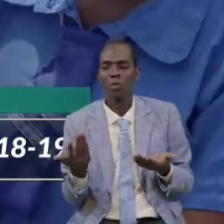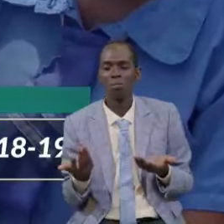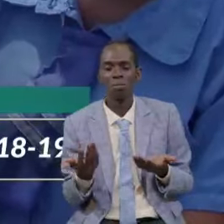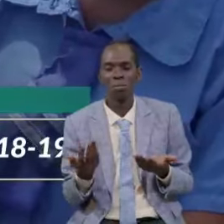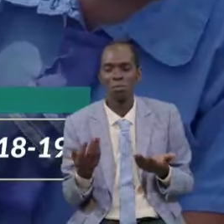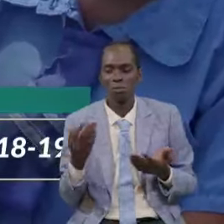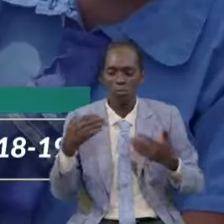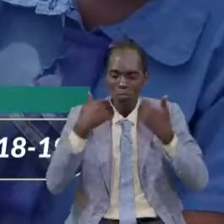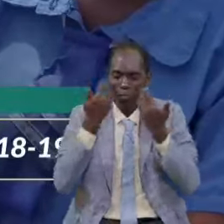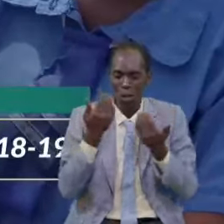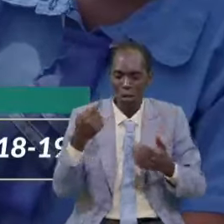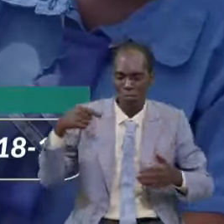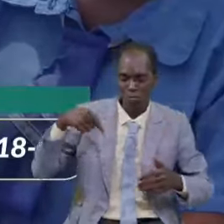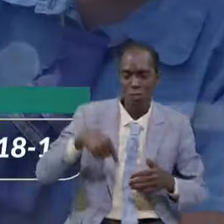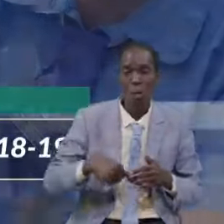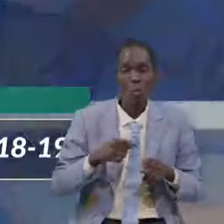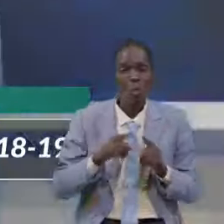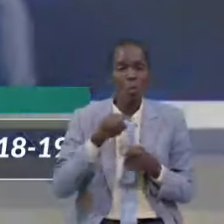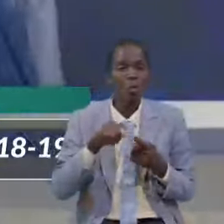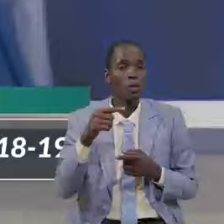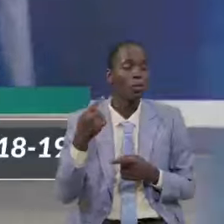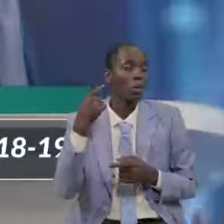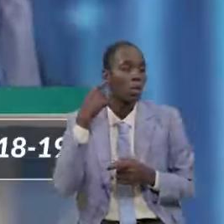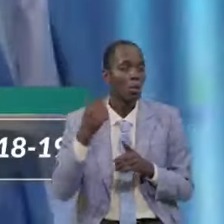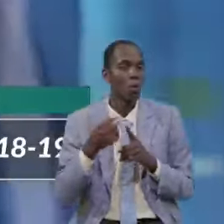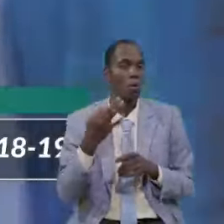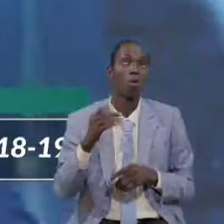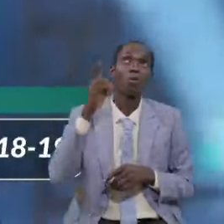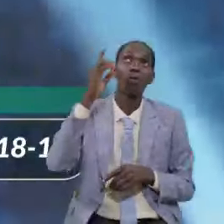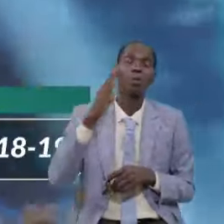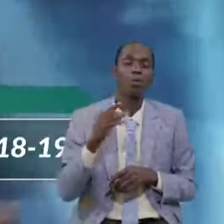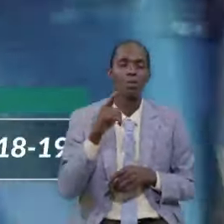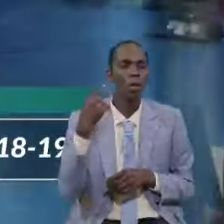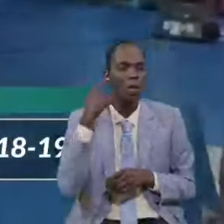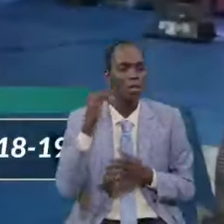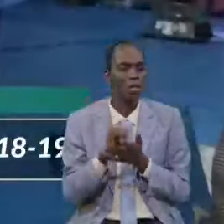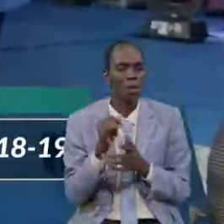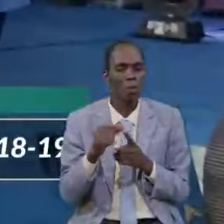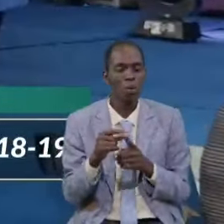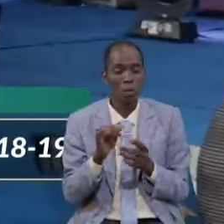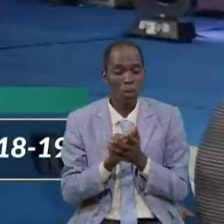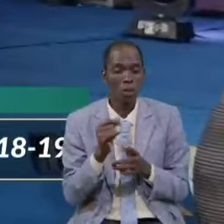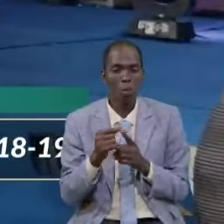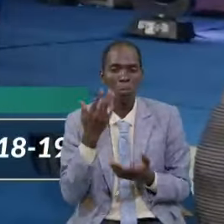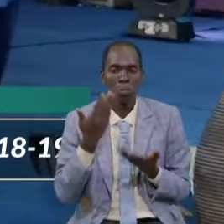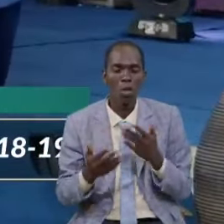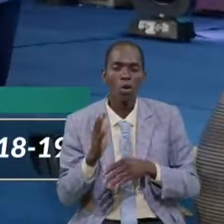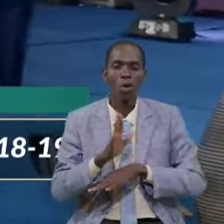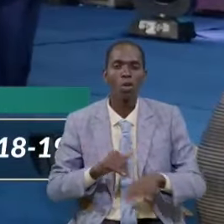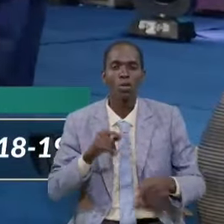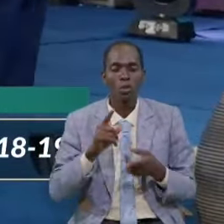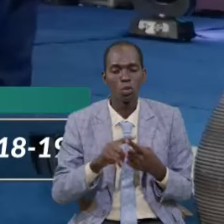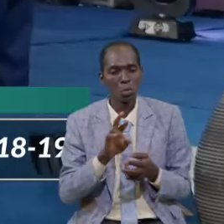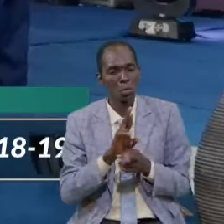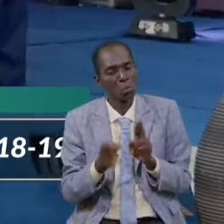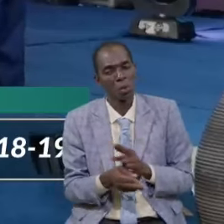Lord, anytime you hear that voice, it might call you to repentance. It's his invitation. It might call you to